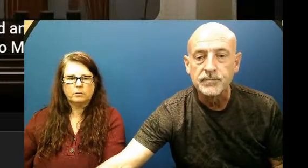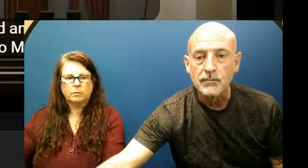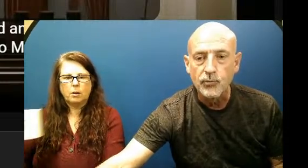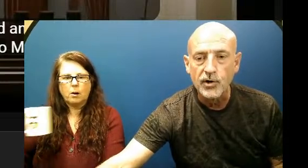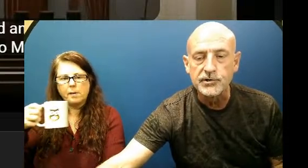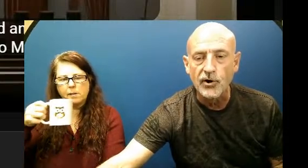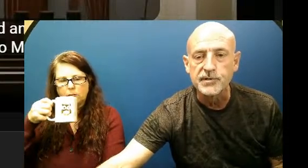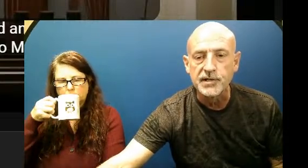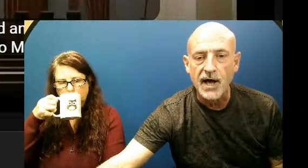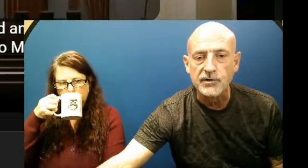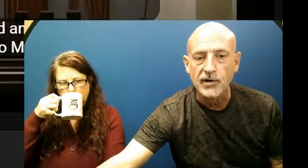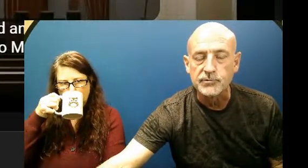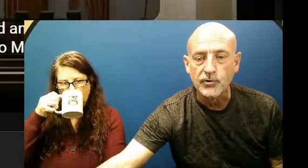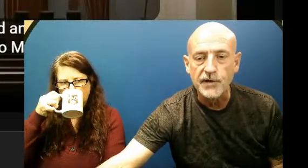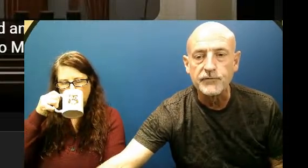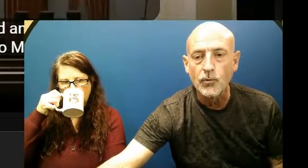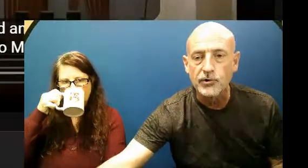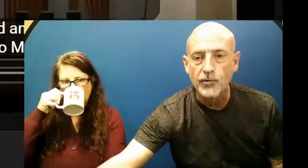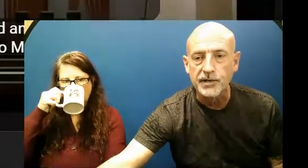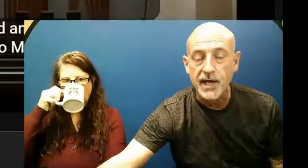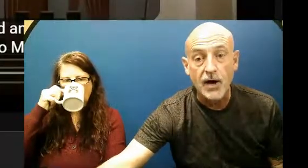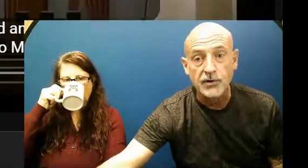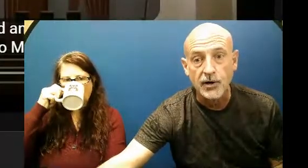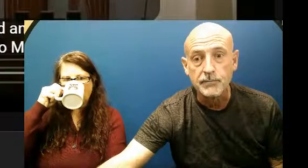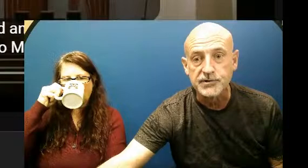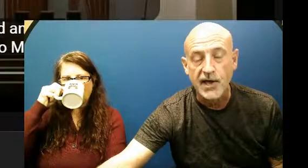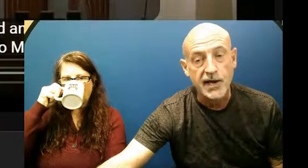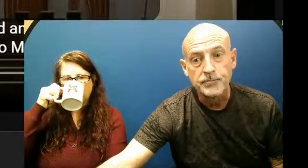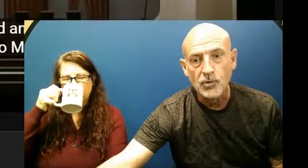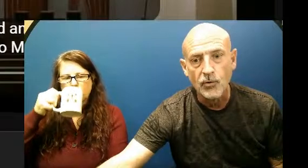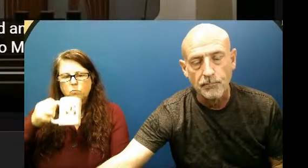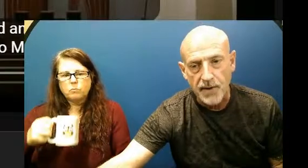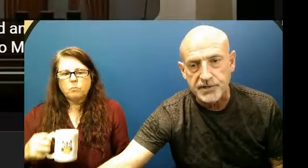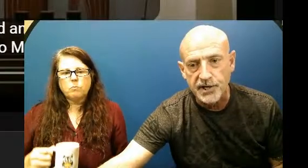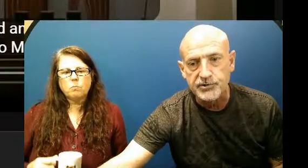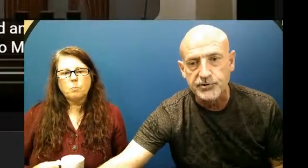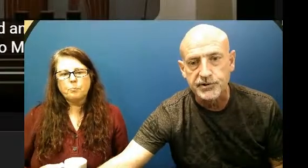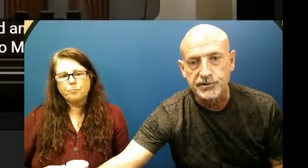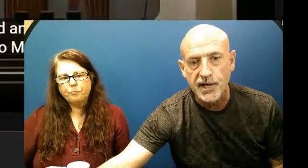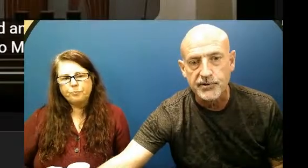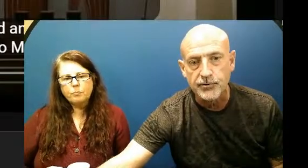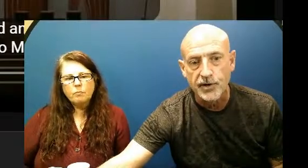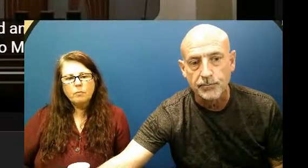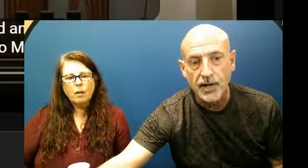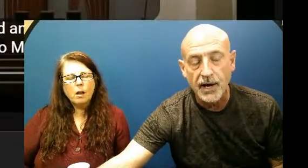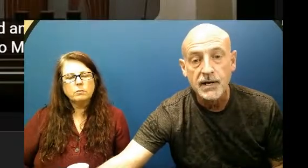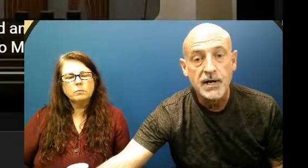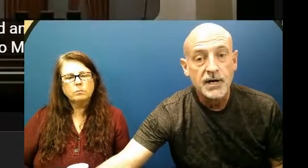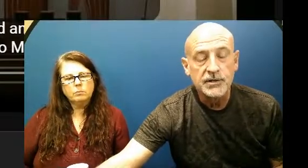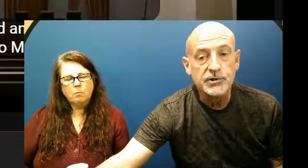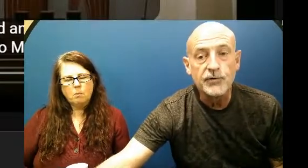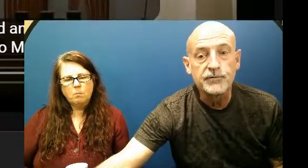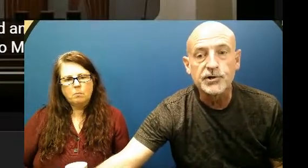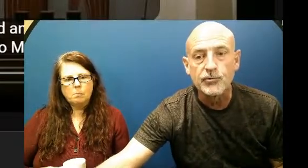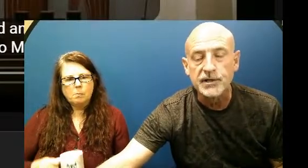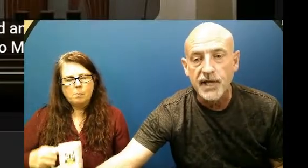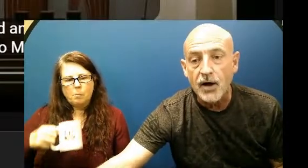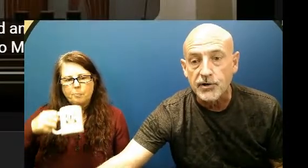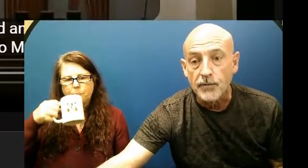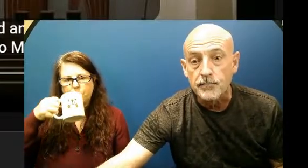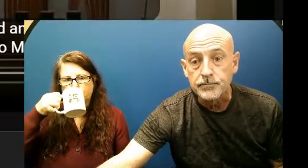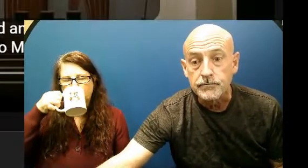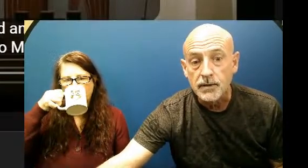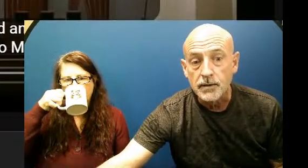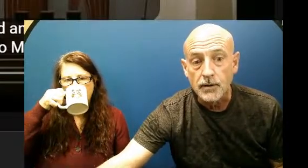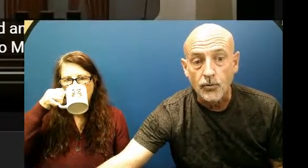generality predetermines the outcome. So if you want to rig the outcome and say, well, best interest is a standard we apply, then you've just rigged the